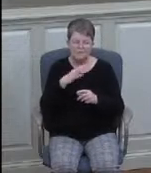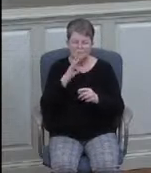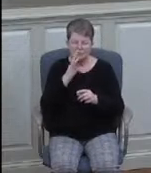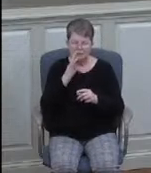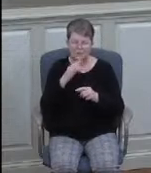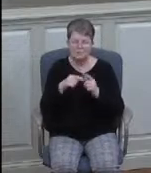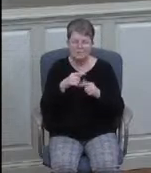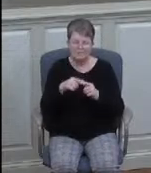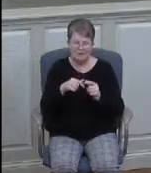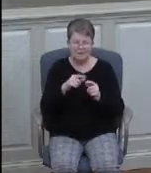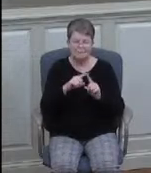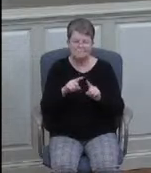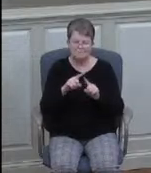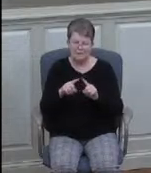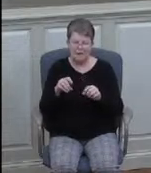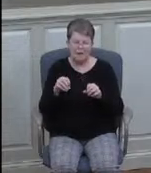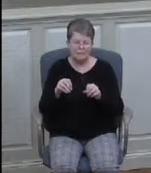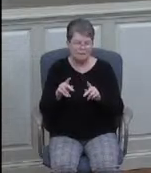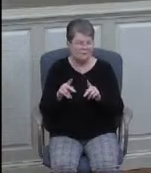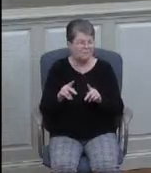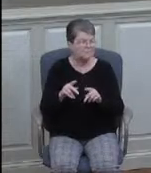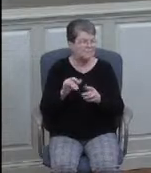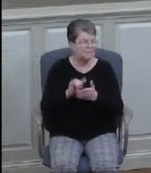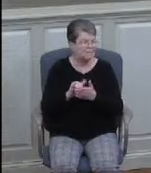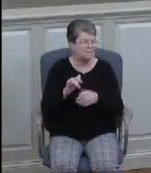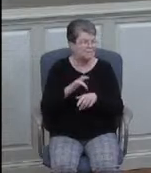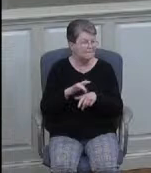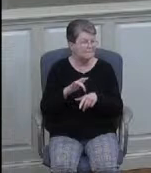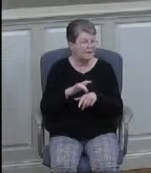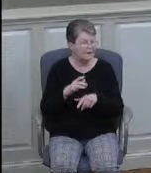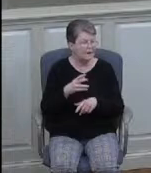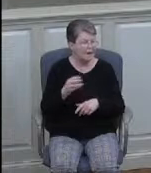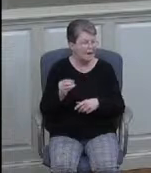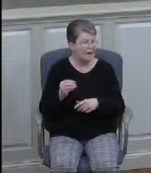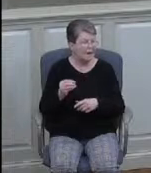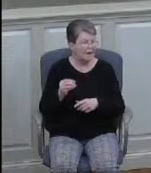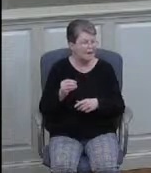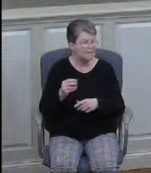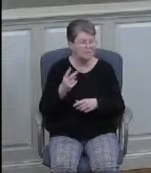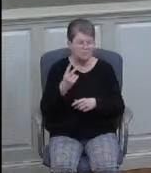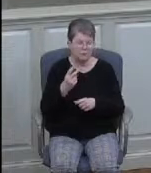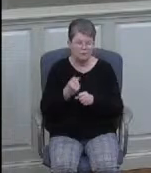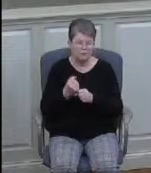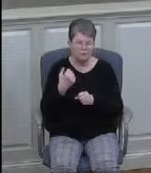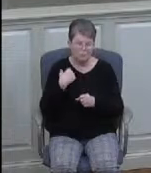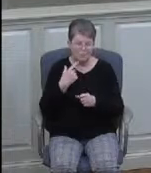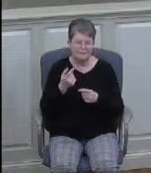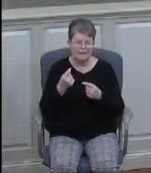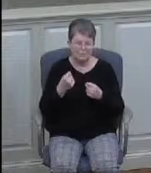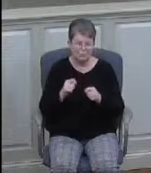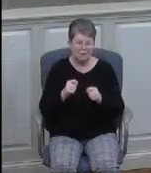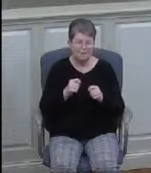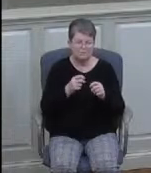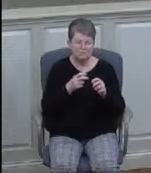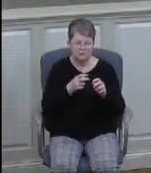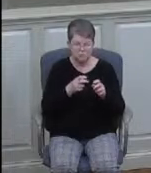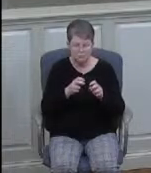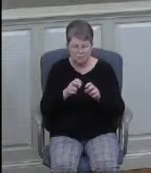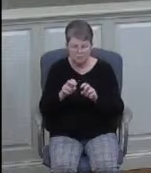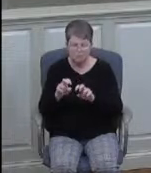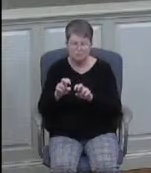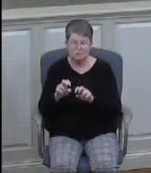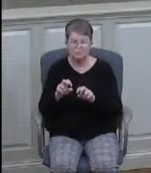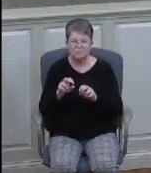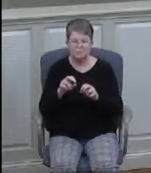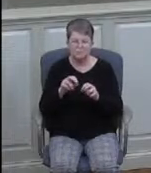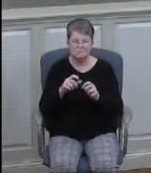those opportunities where available, and there was 2 years ago they tried to transition a big chunk of